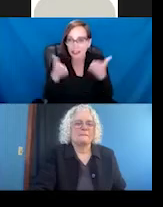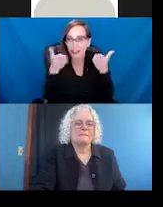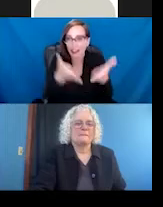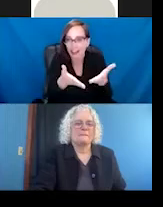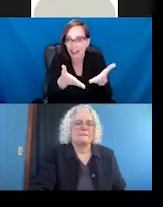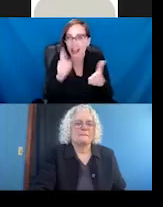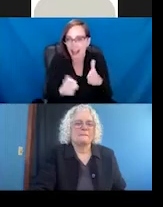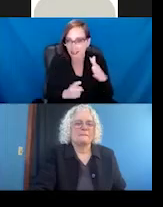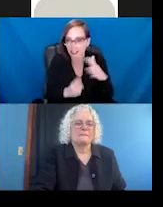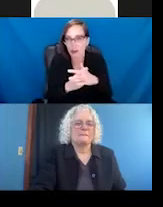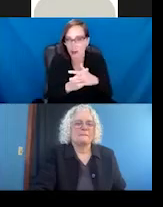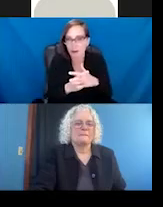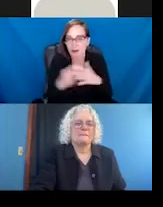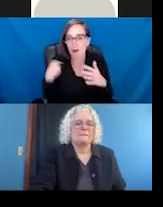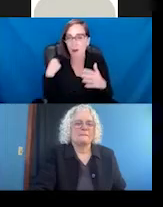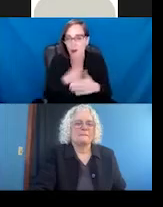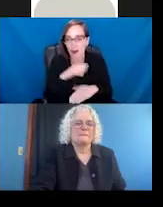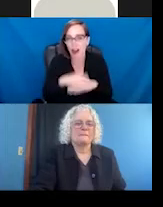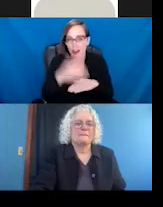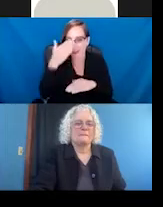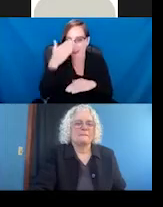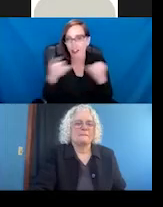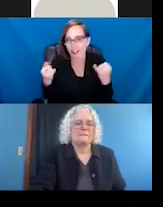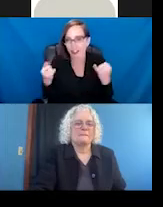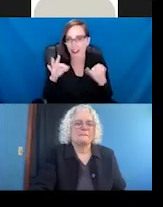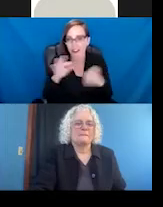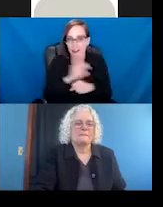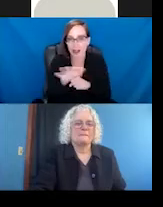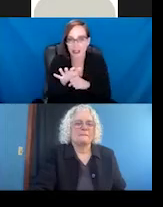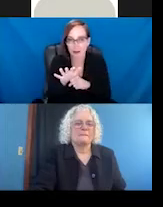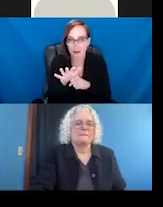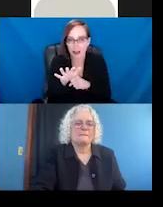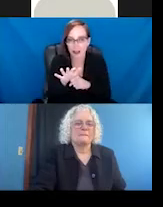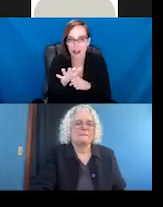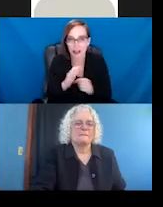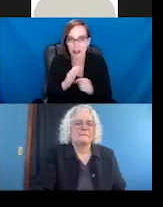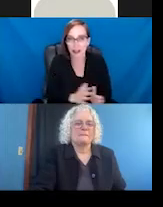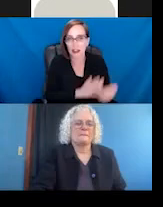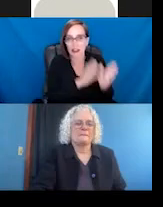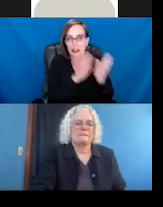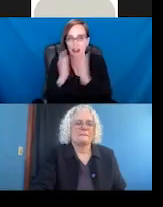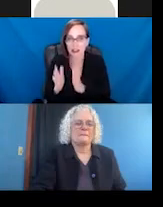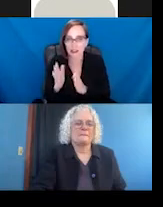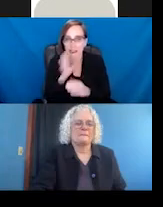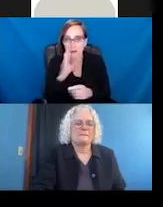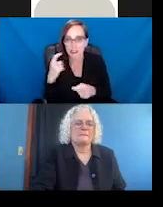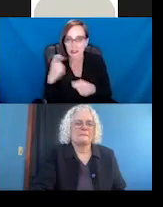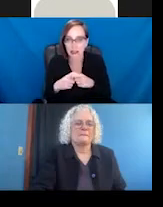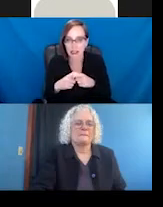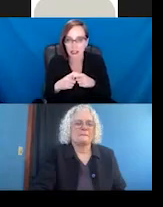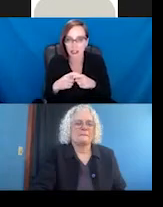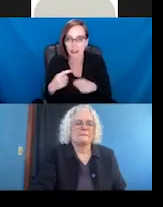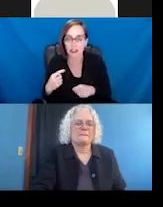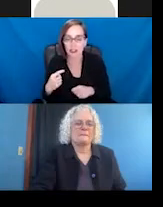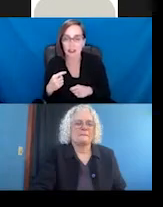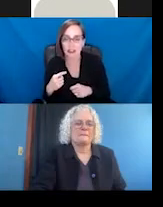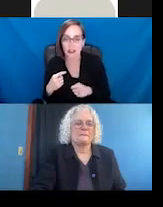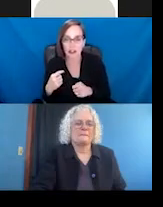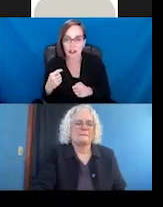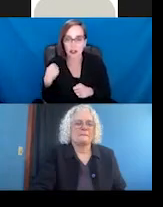this pandemic. Trabajo y nuestra esencialidad. We assumed our role